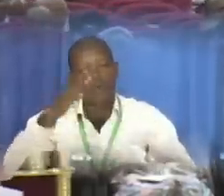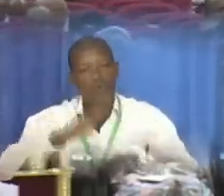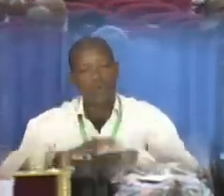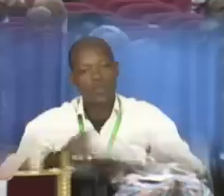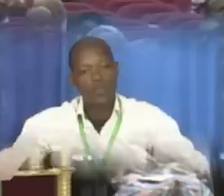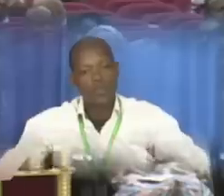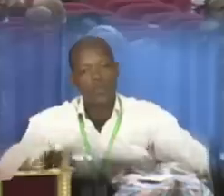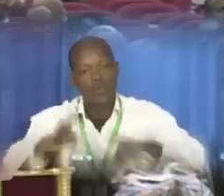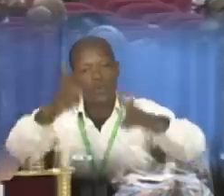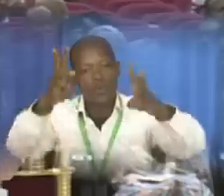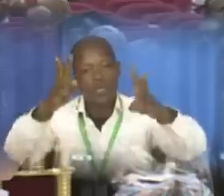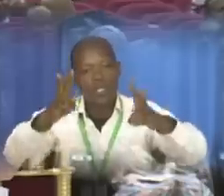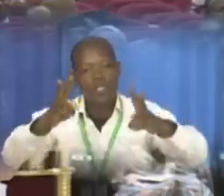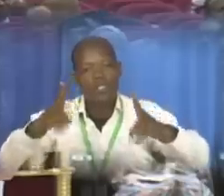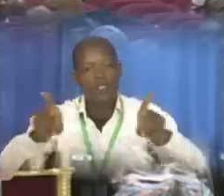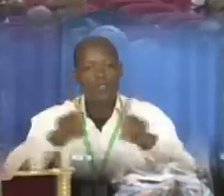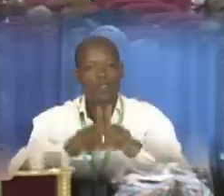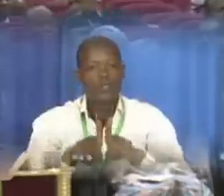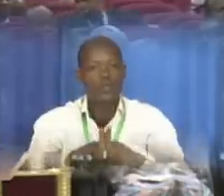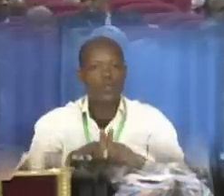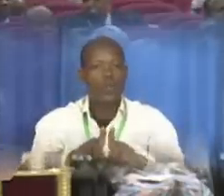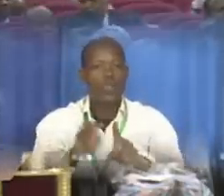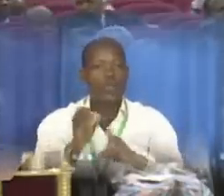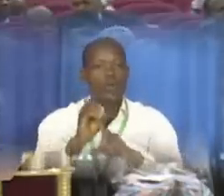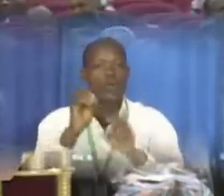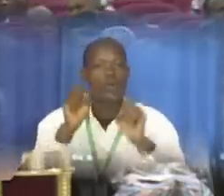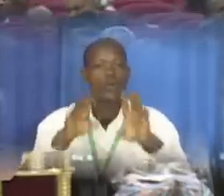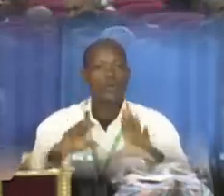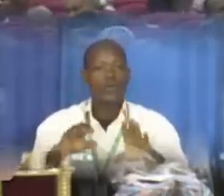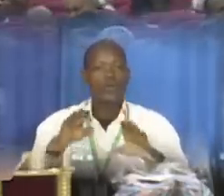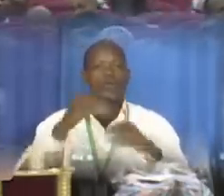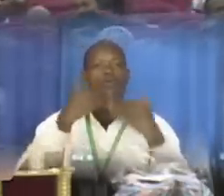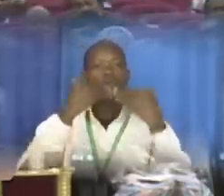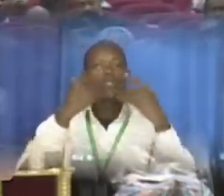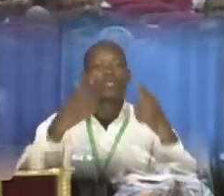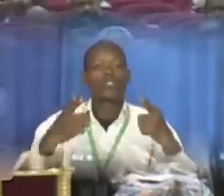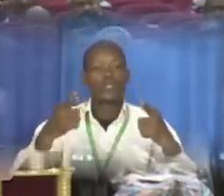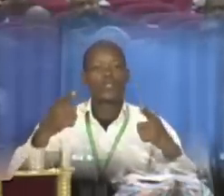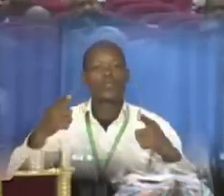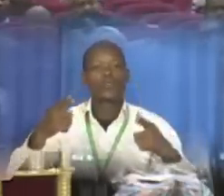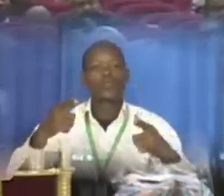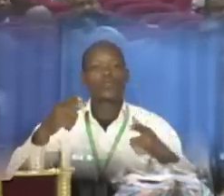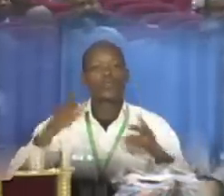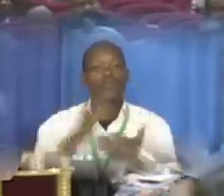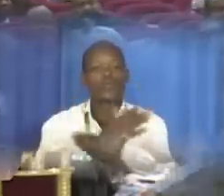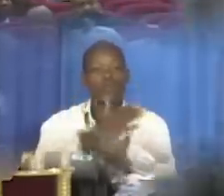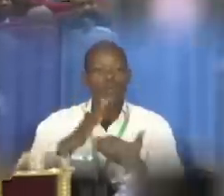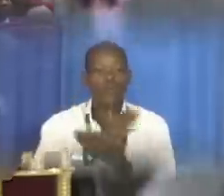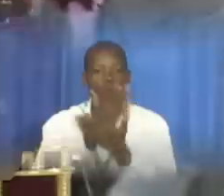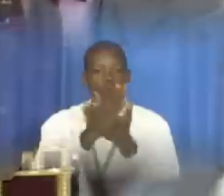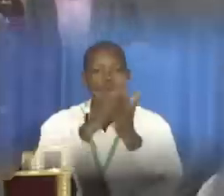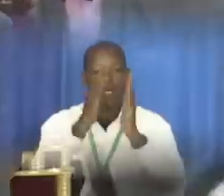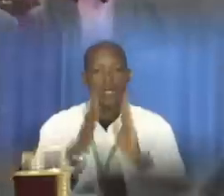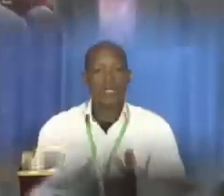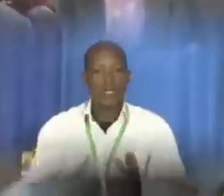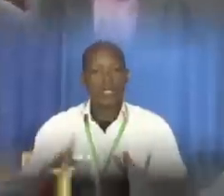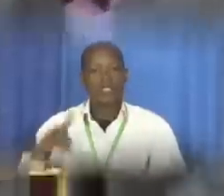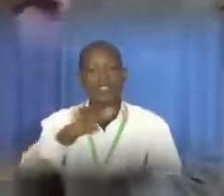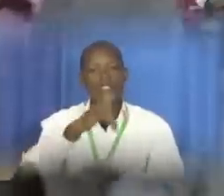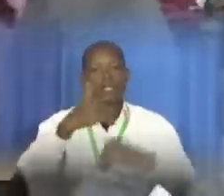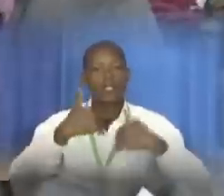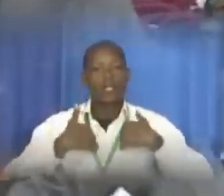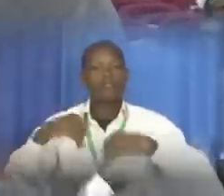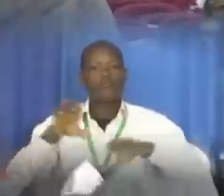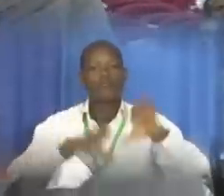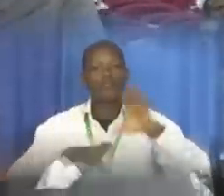too. So thank you, band. You have been doing a very nice job. You will continue to do a very nice